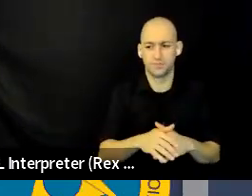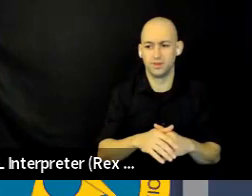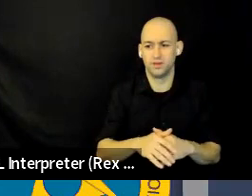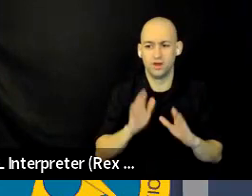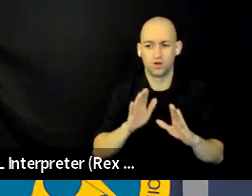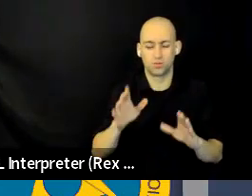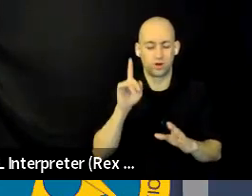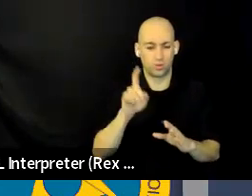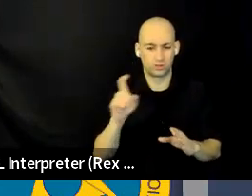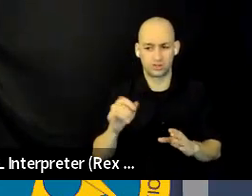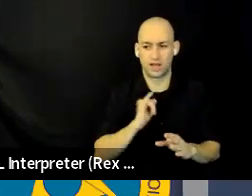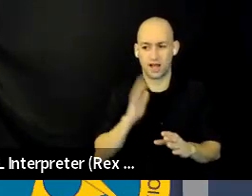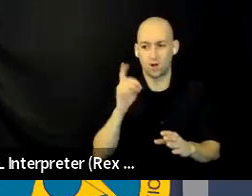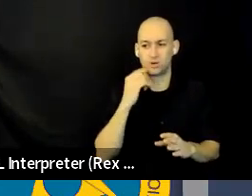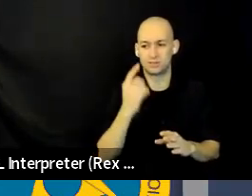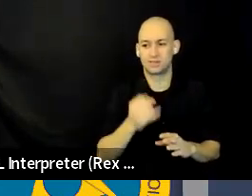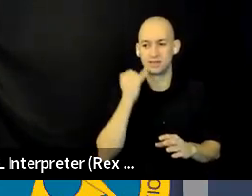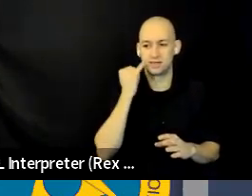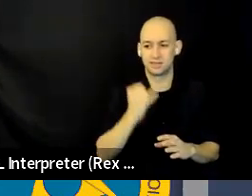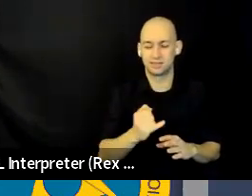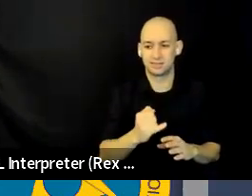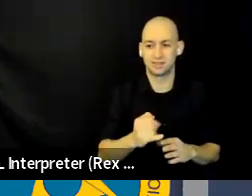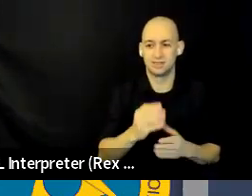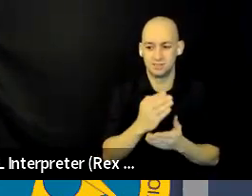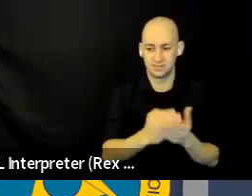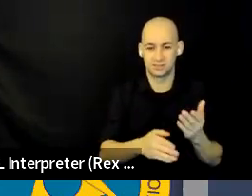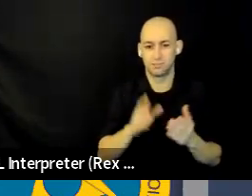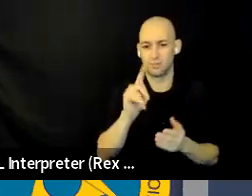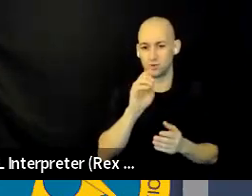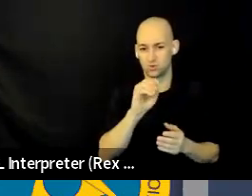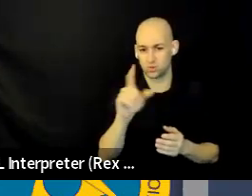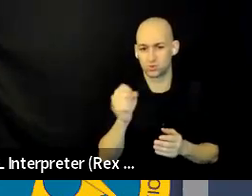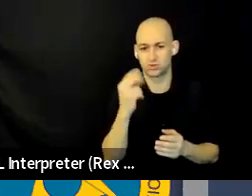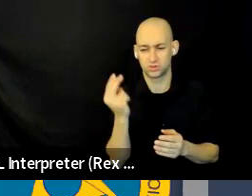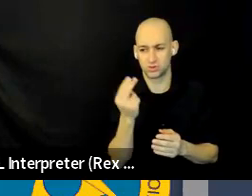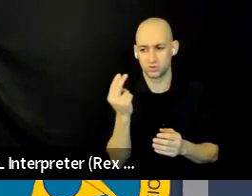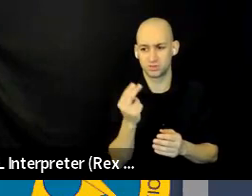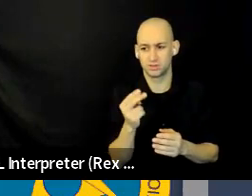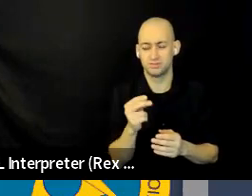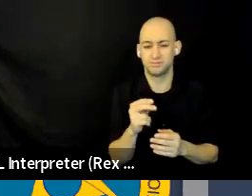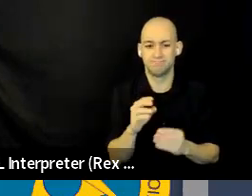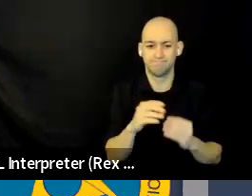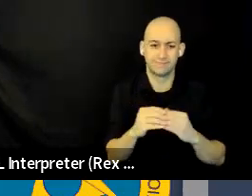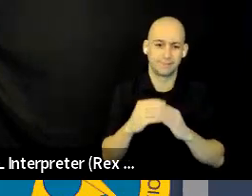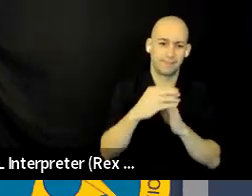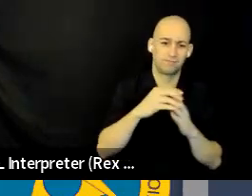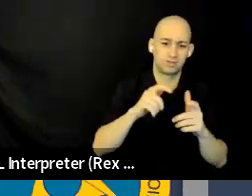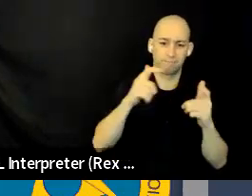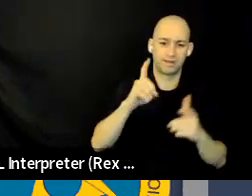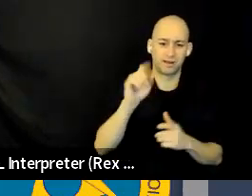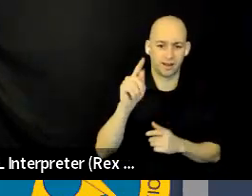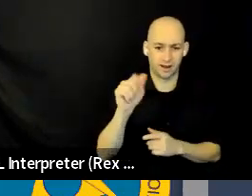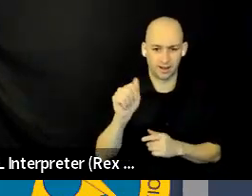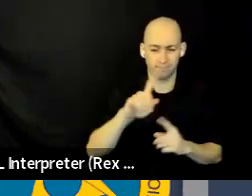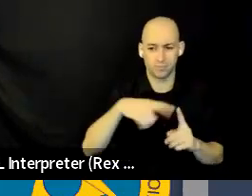say is, some of the tools that we're using leverage big data, And once we